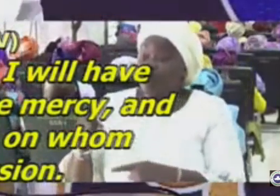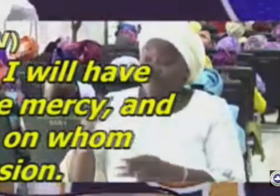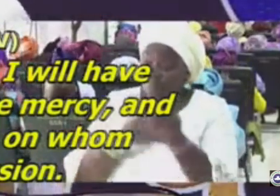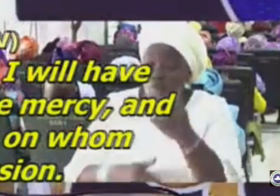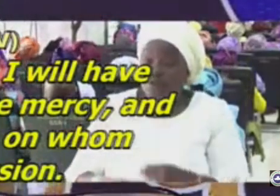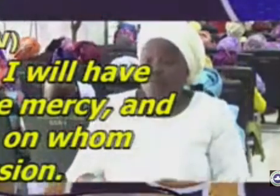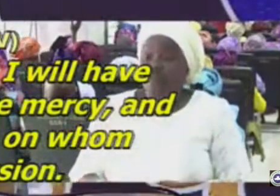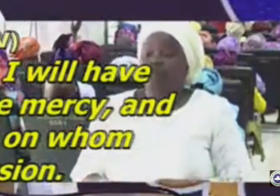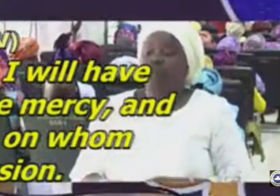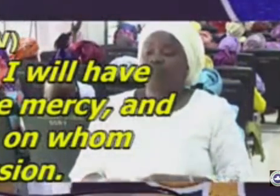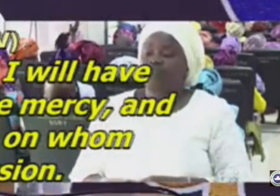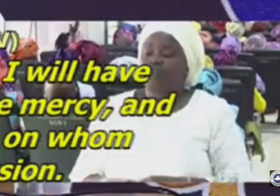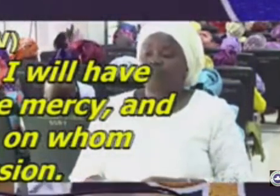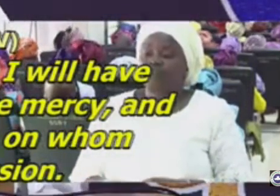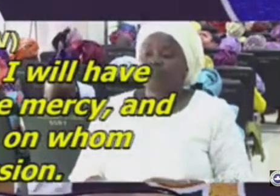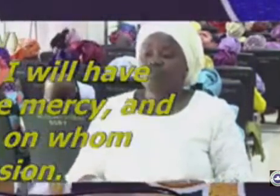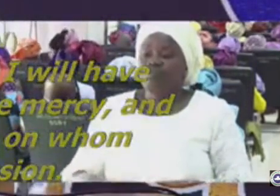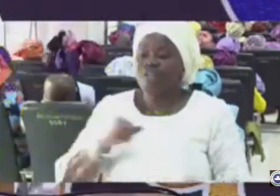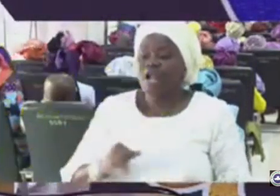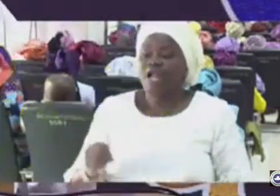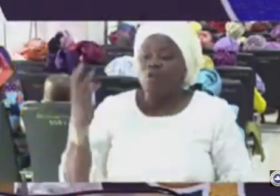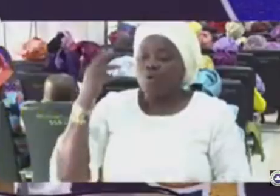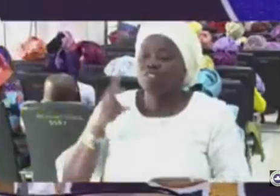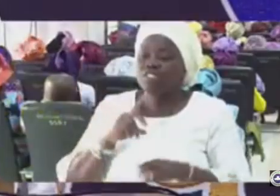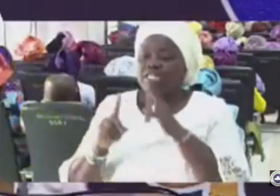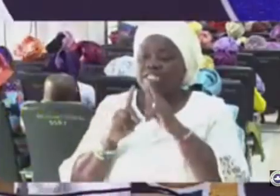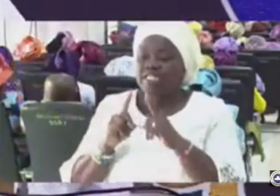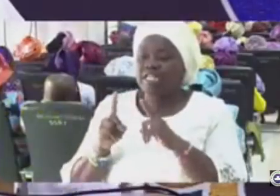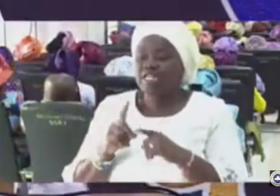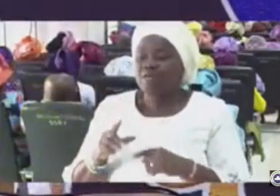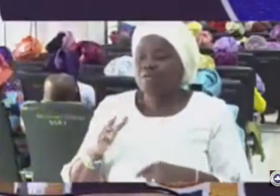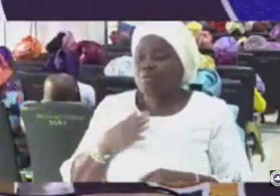I was telling my wife the other day, I said,